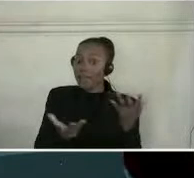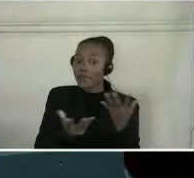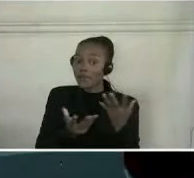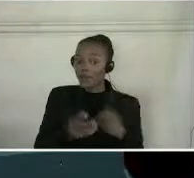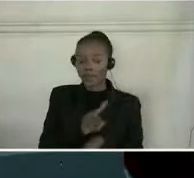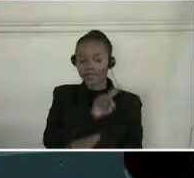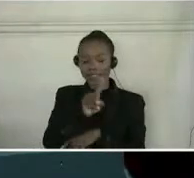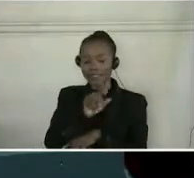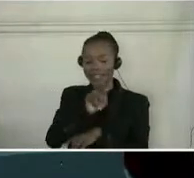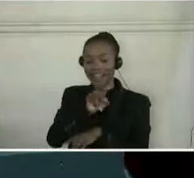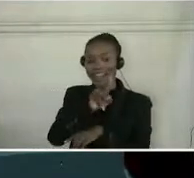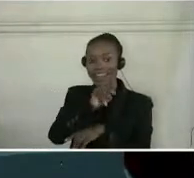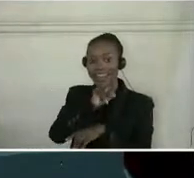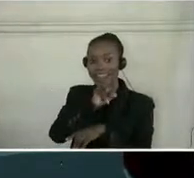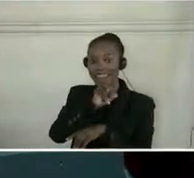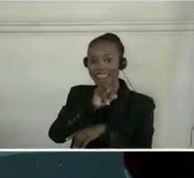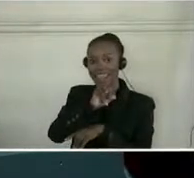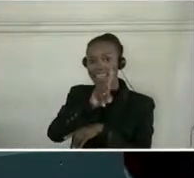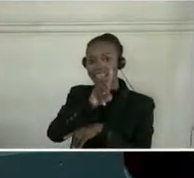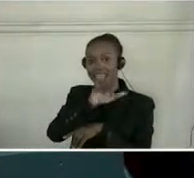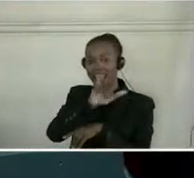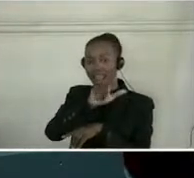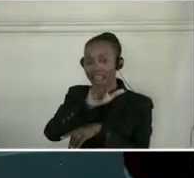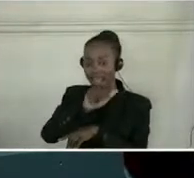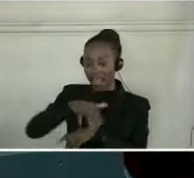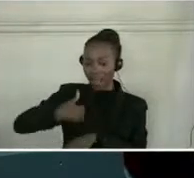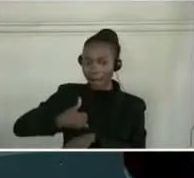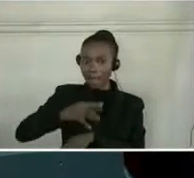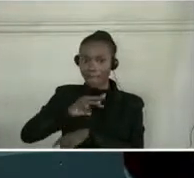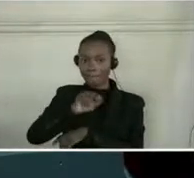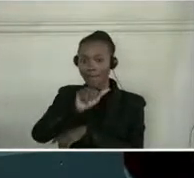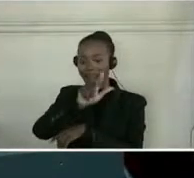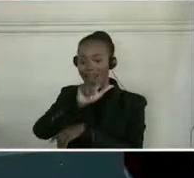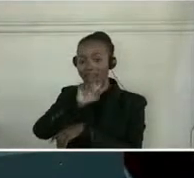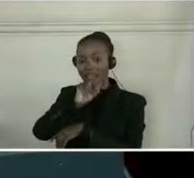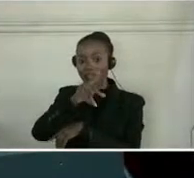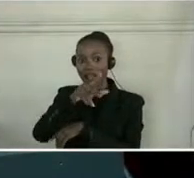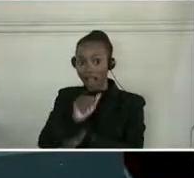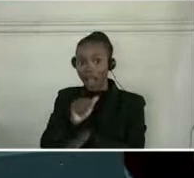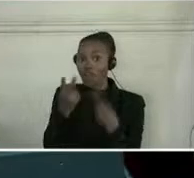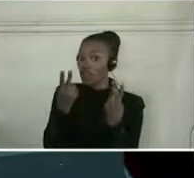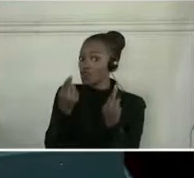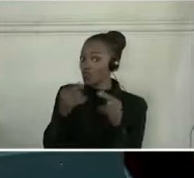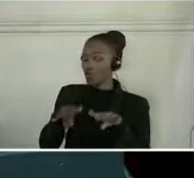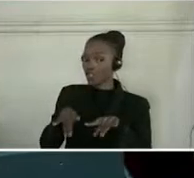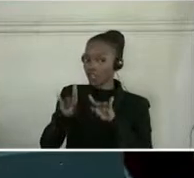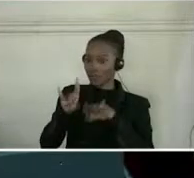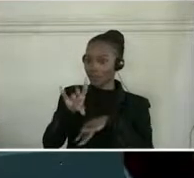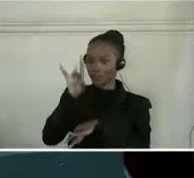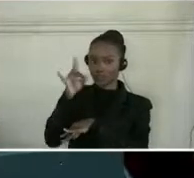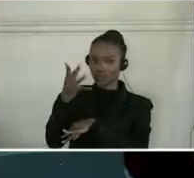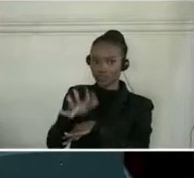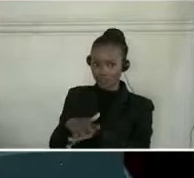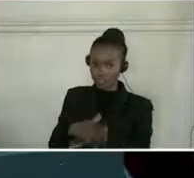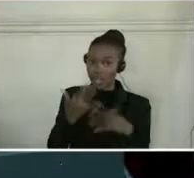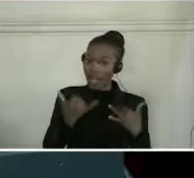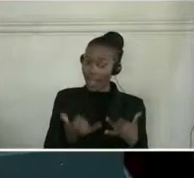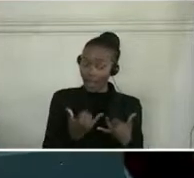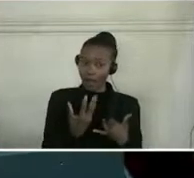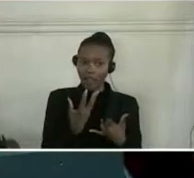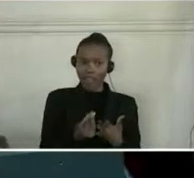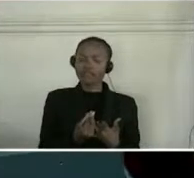as the new chairperson kwazulu natal now has a recognized boxing promoters